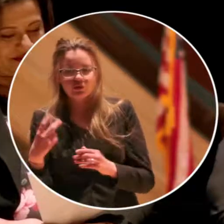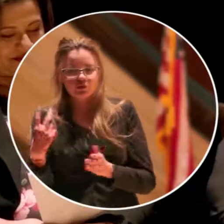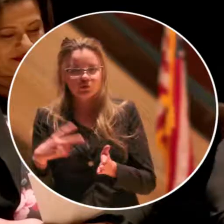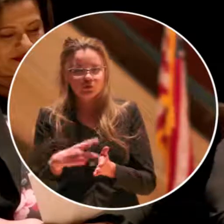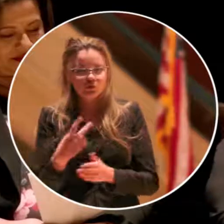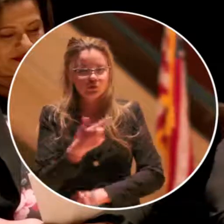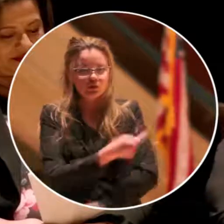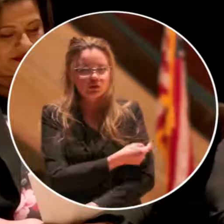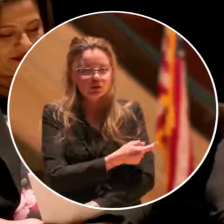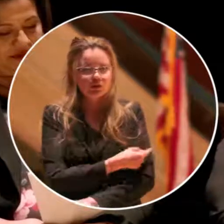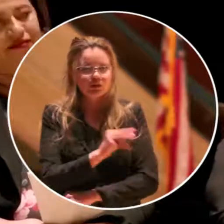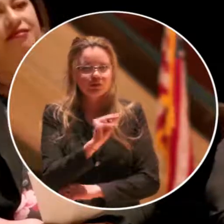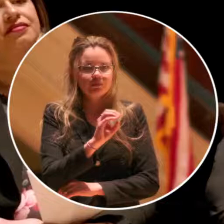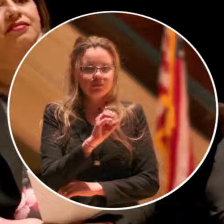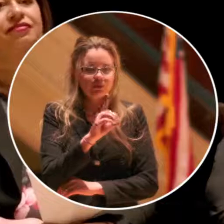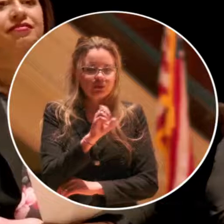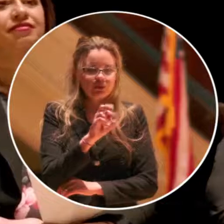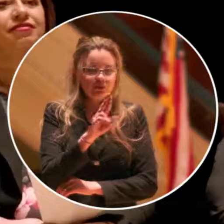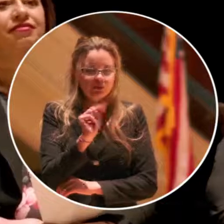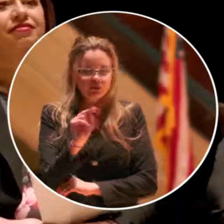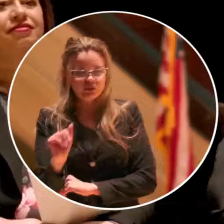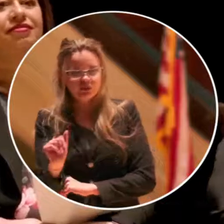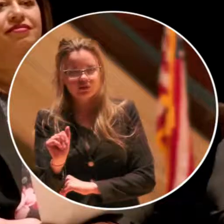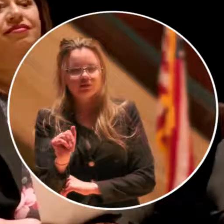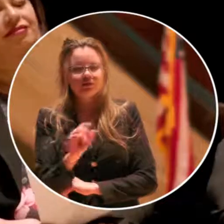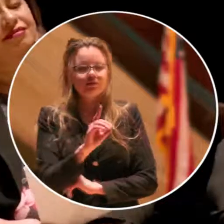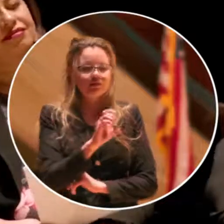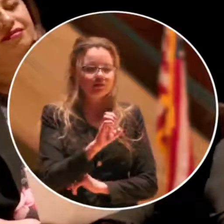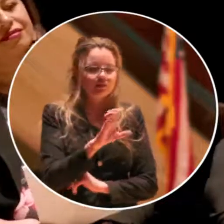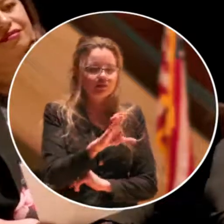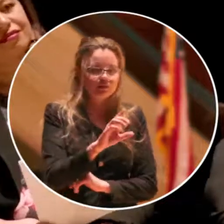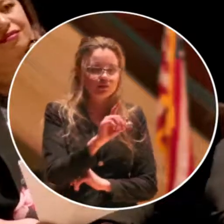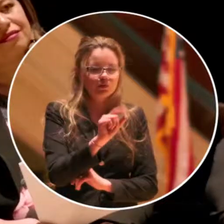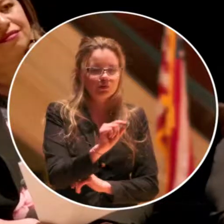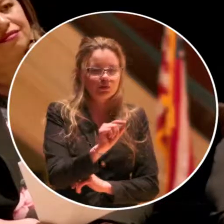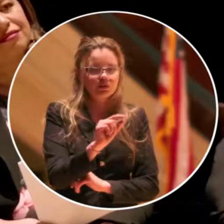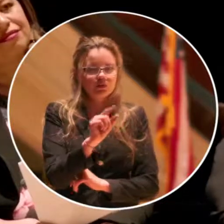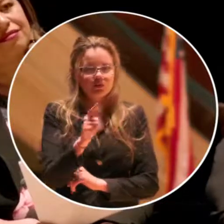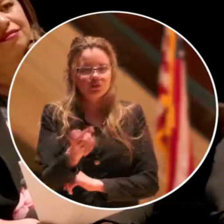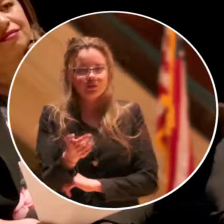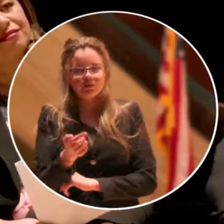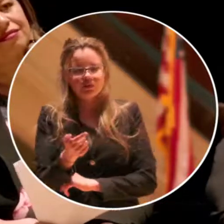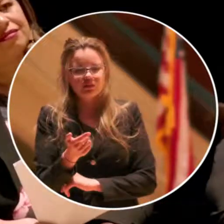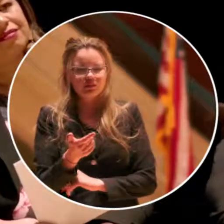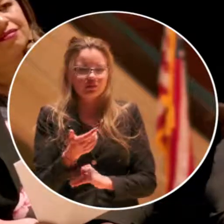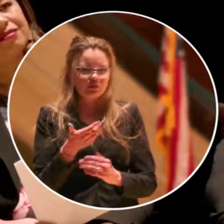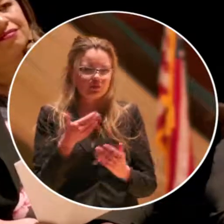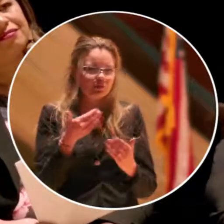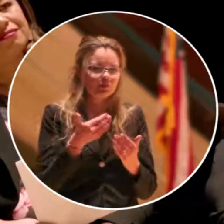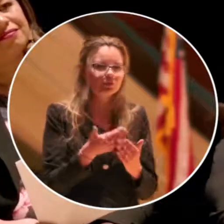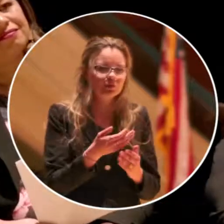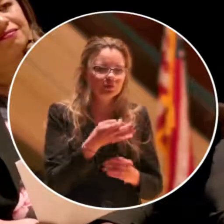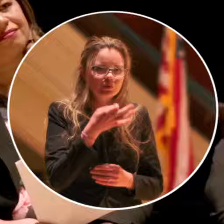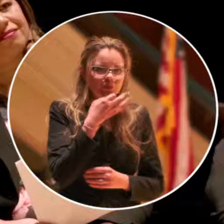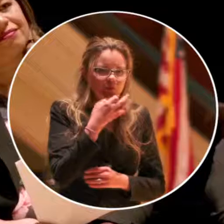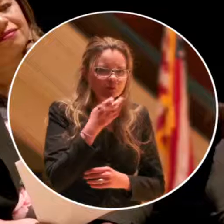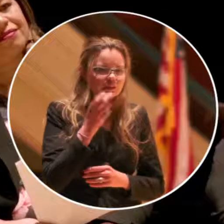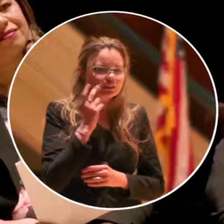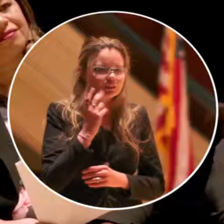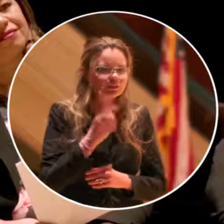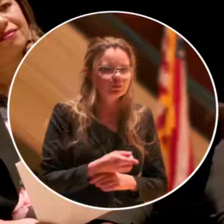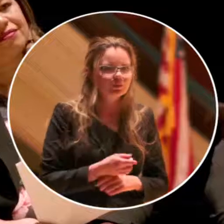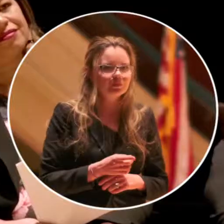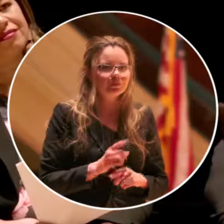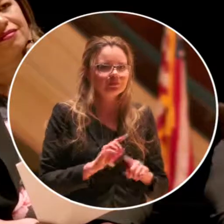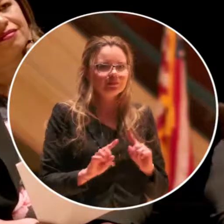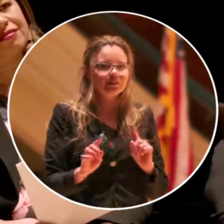Moderna from December 2021. We were so close to seeing you, Grandma. But as